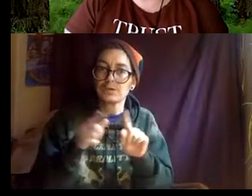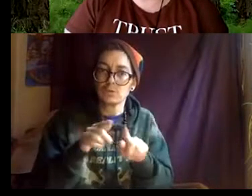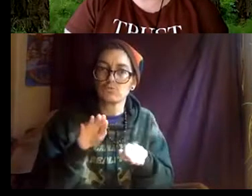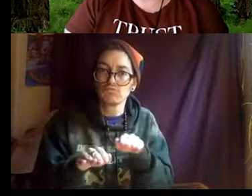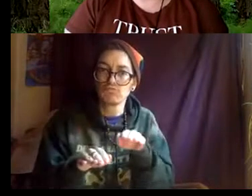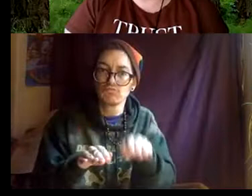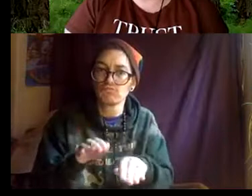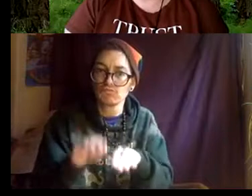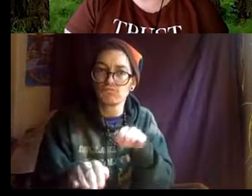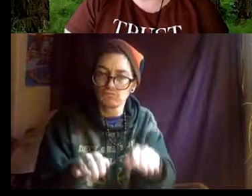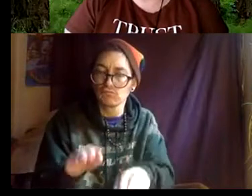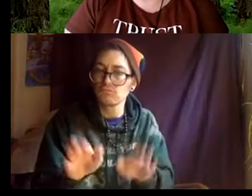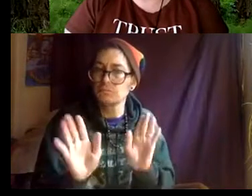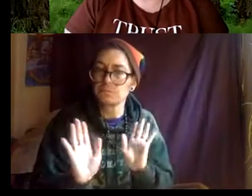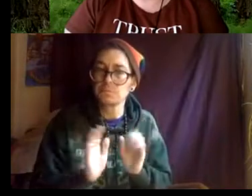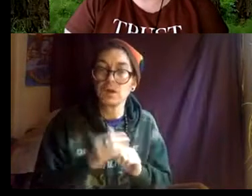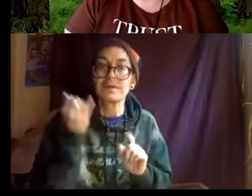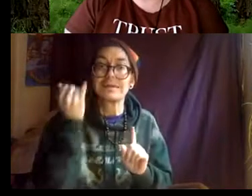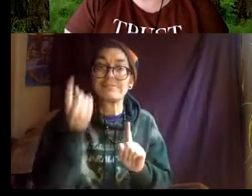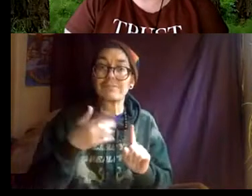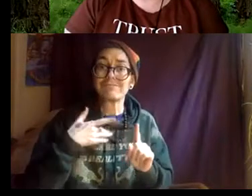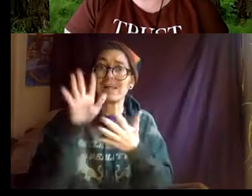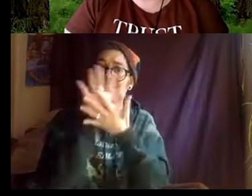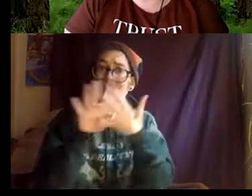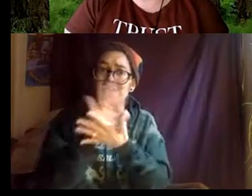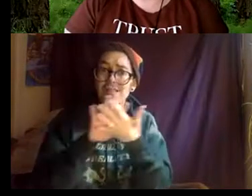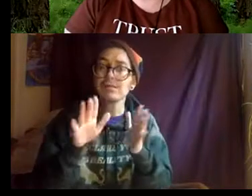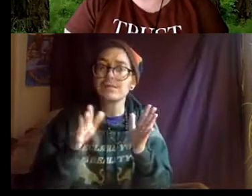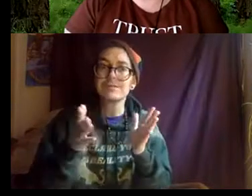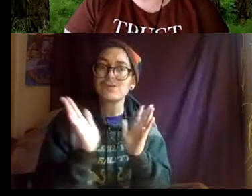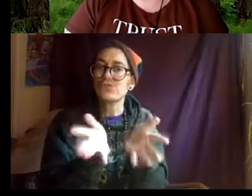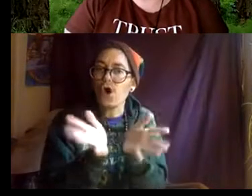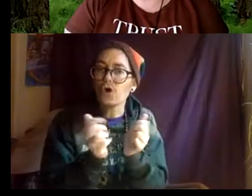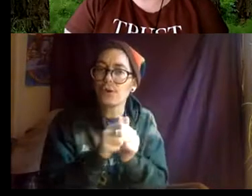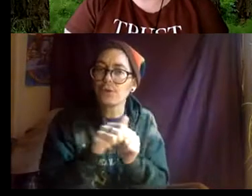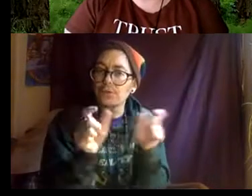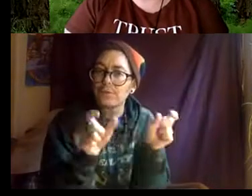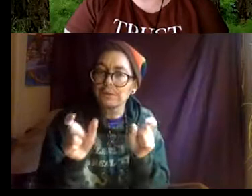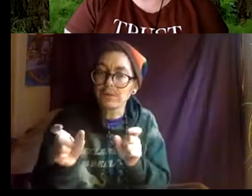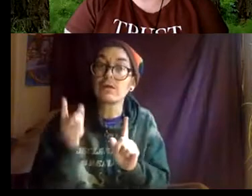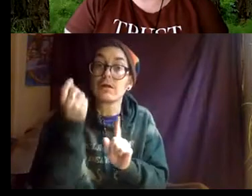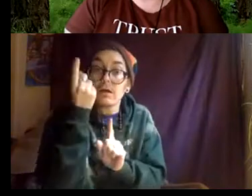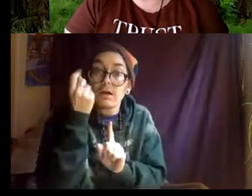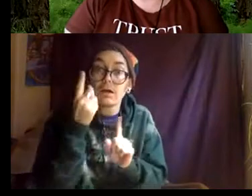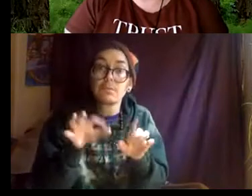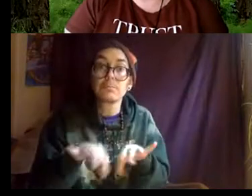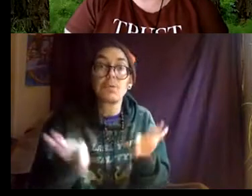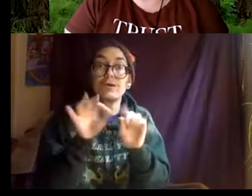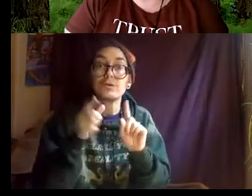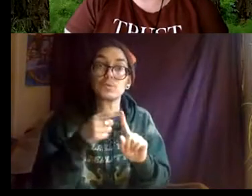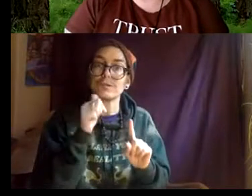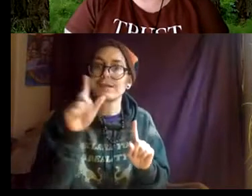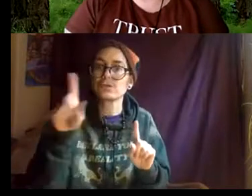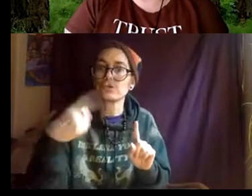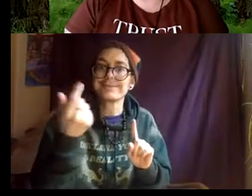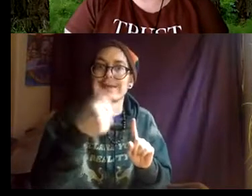here. It's just important to see where you are and to see what you need to do to get one step in front of the other. And if there's confusion,